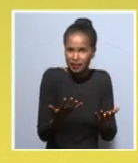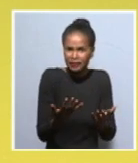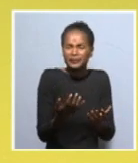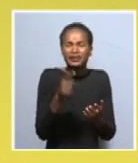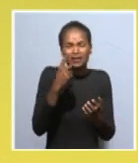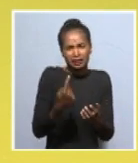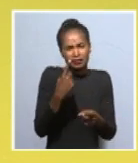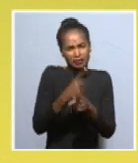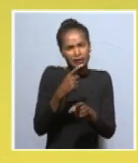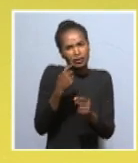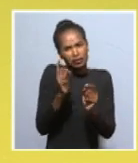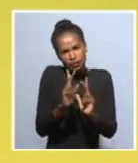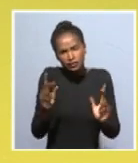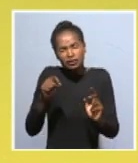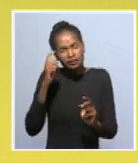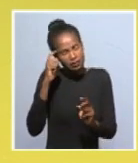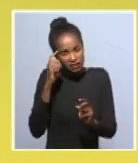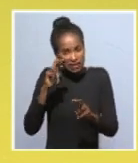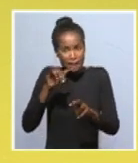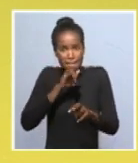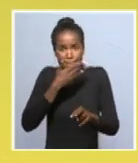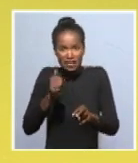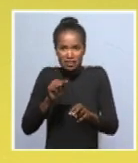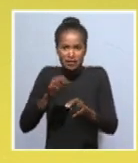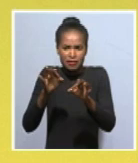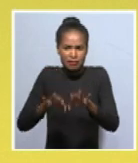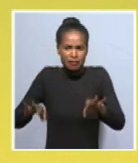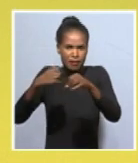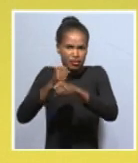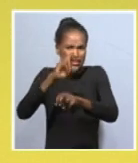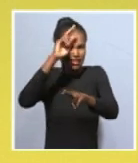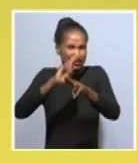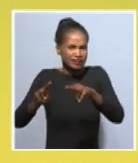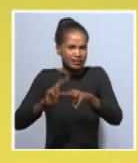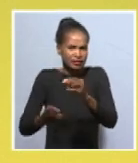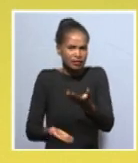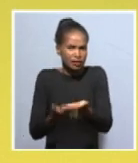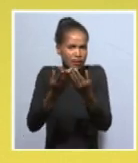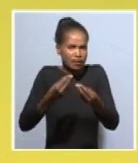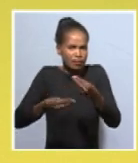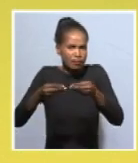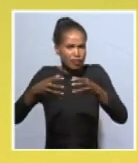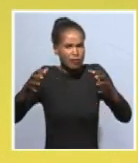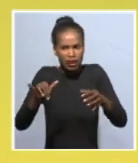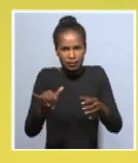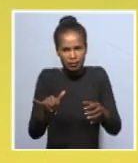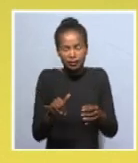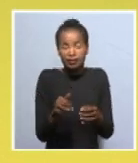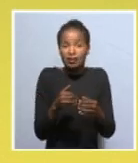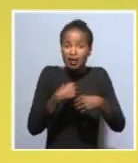nation. If we think we have to revive the green schemes, maybe we have to start and